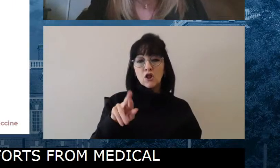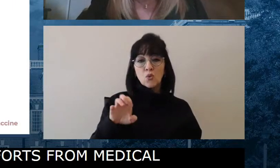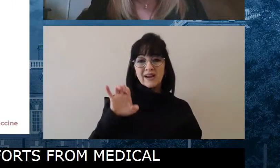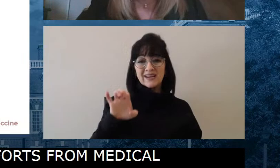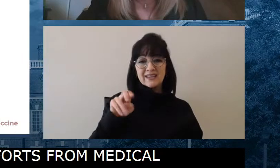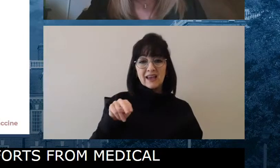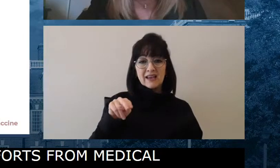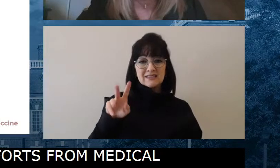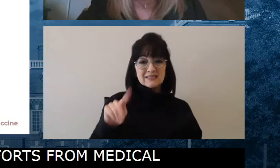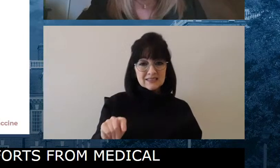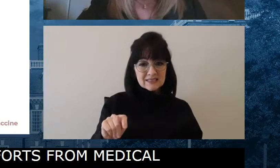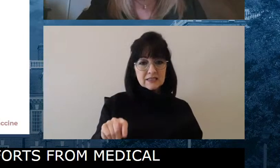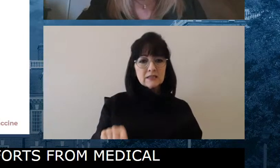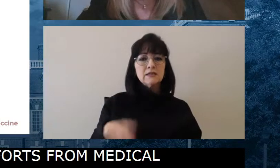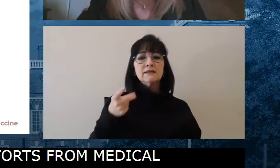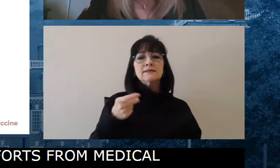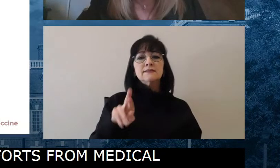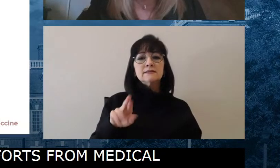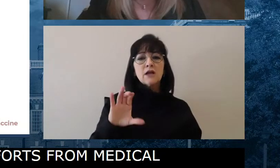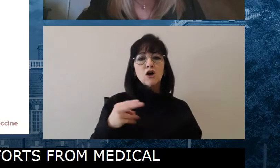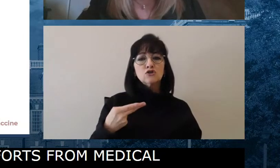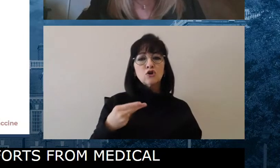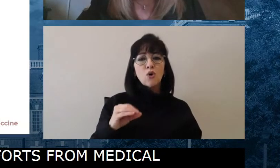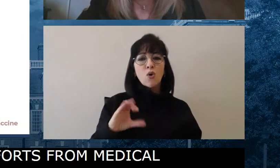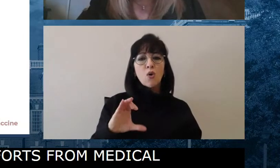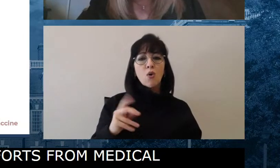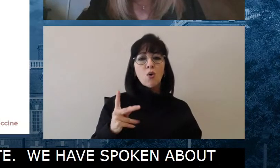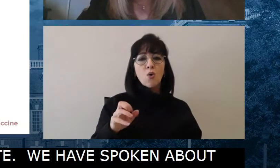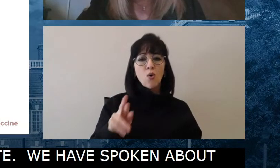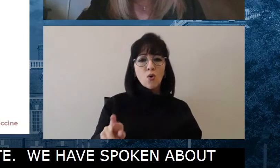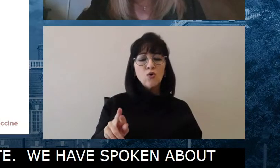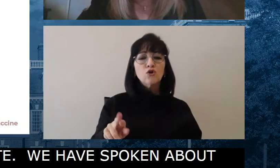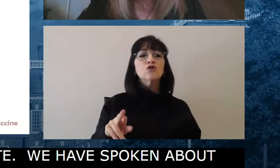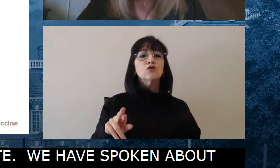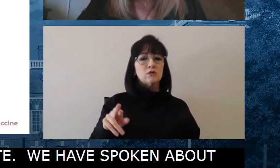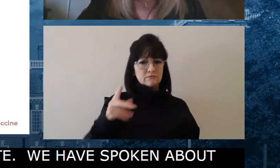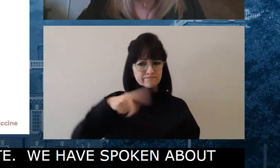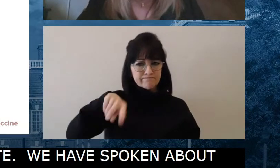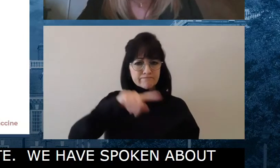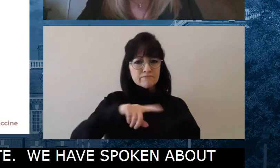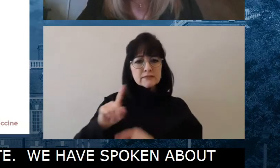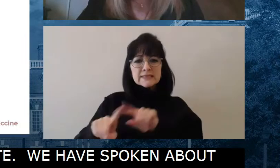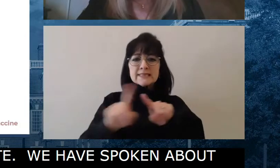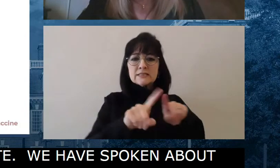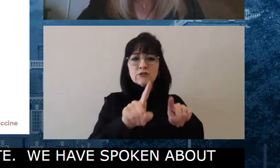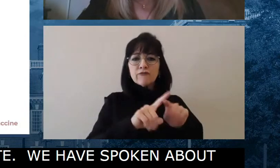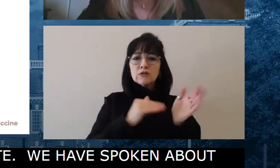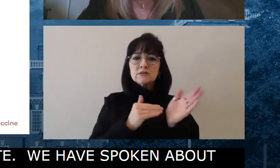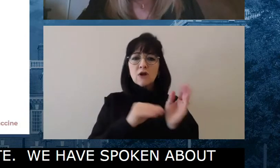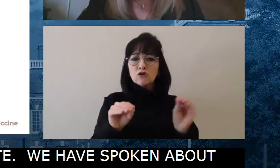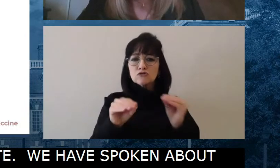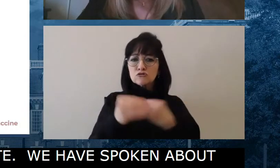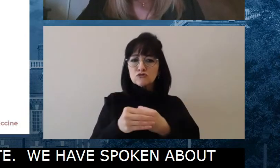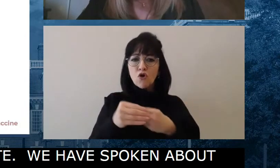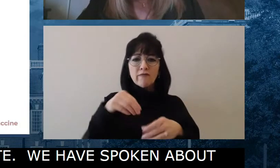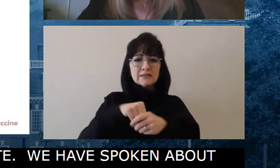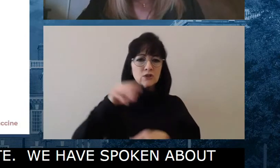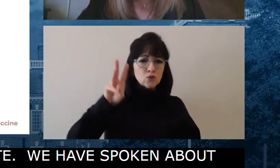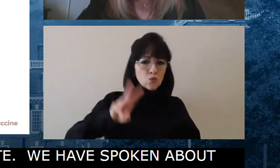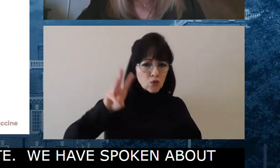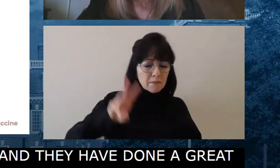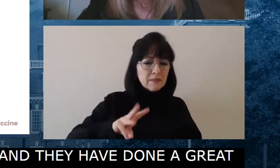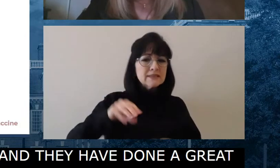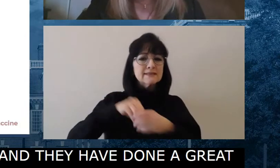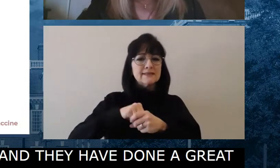and Dr. Hochstein, who have done a great job serving some Wilmington communities. But also there have been great events by our